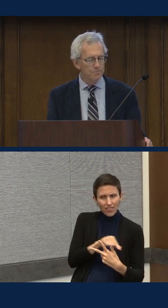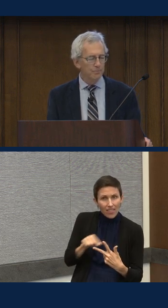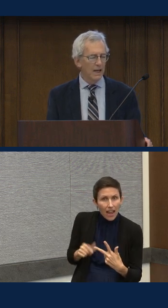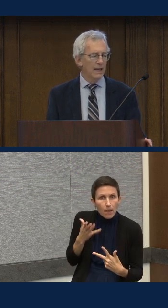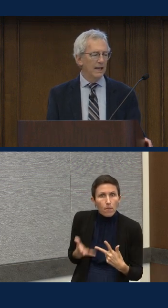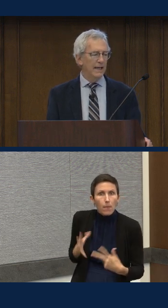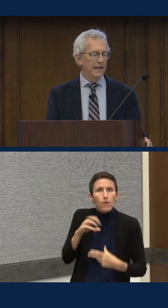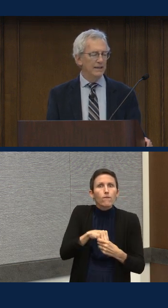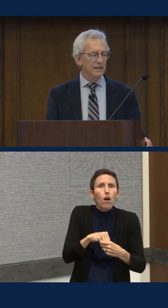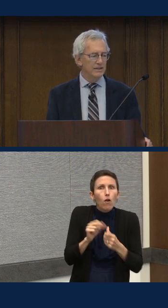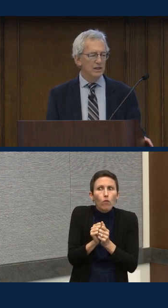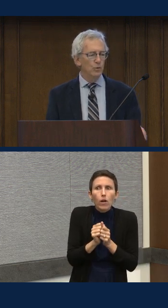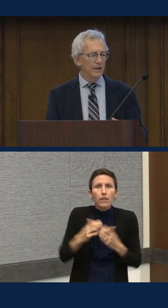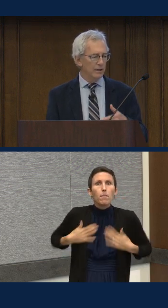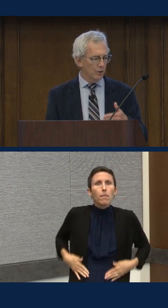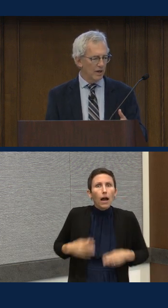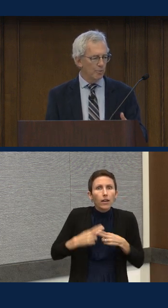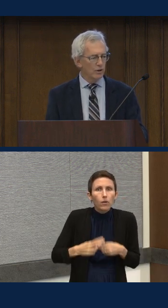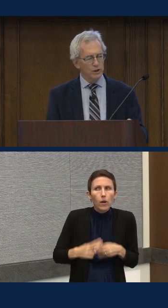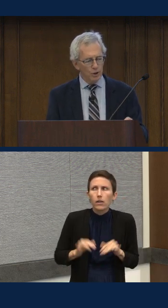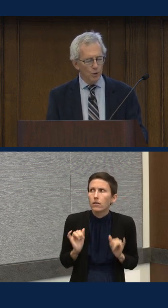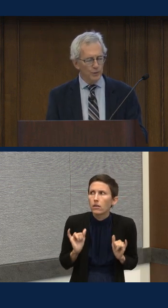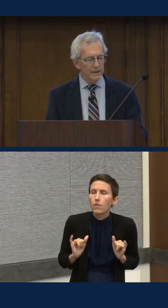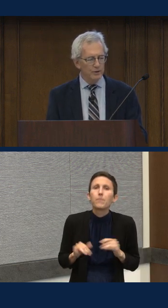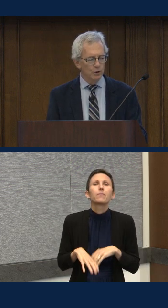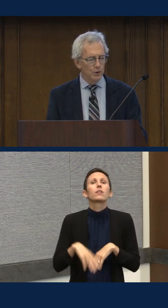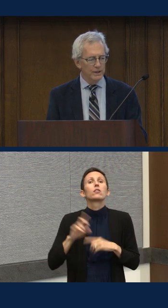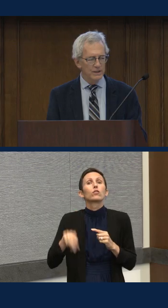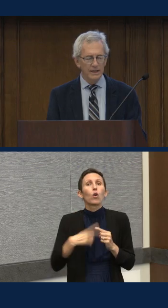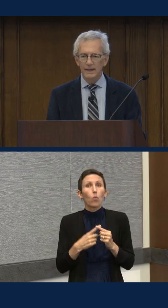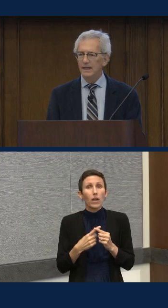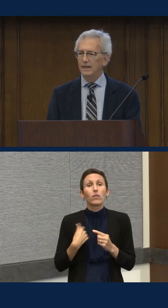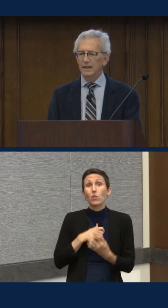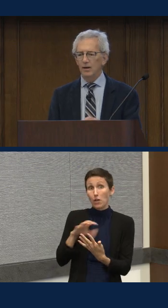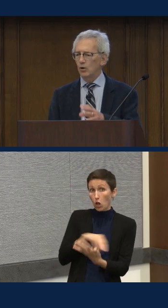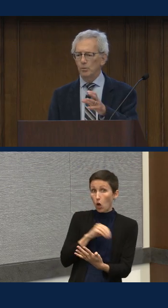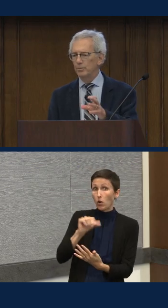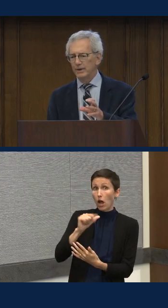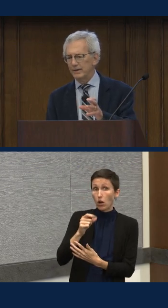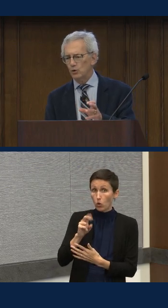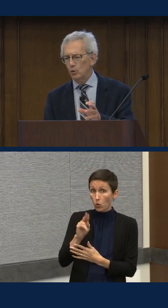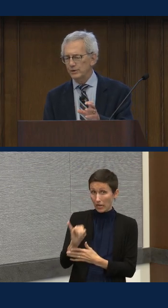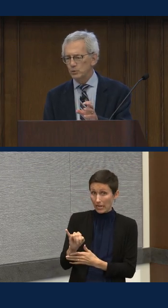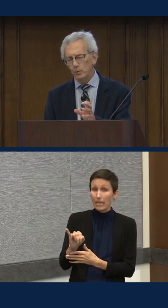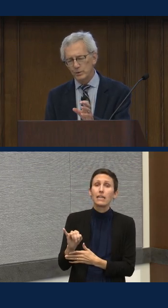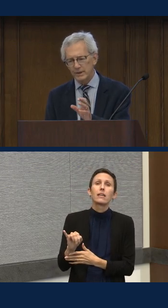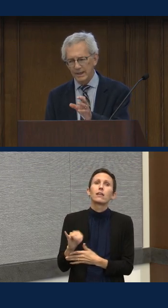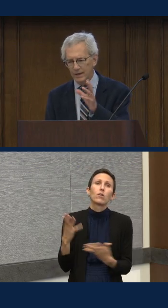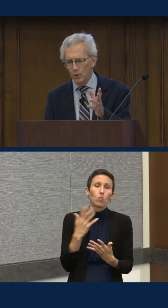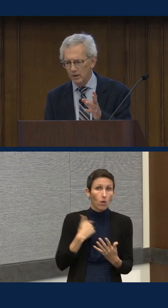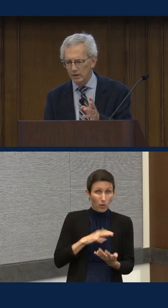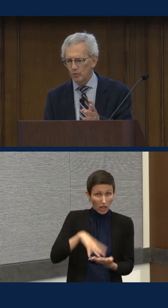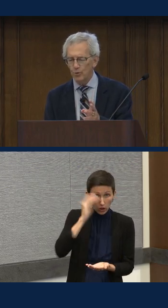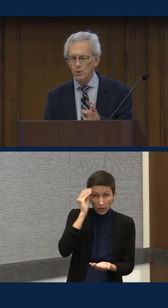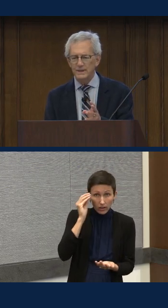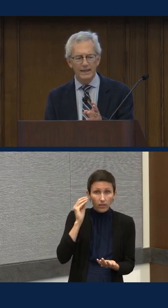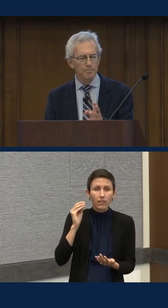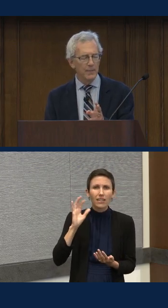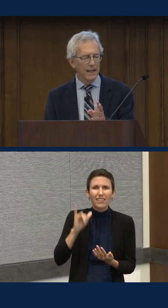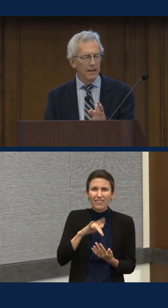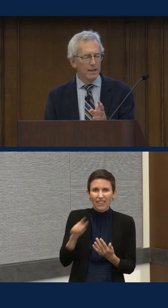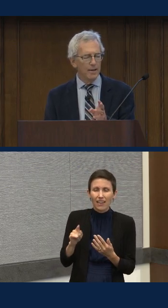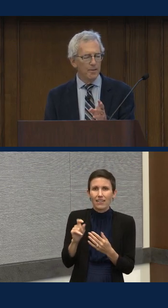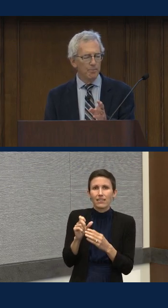weight. And indeed, when Greg Barsh cloned the agouti gene, all that it told us was that it encoded a little